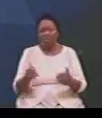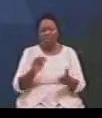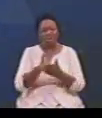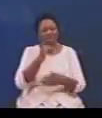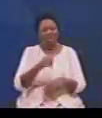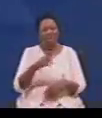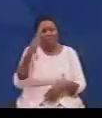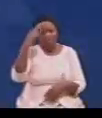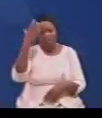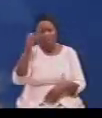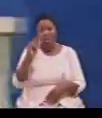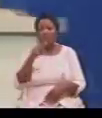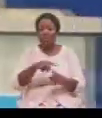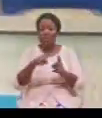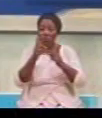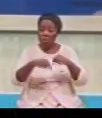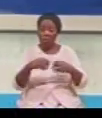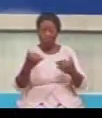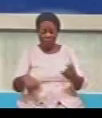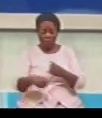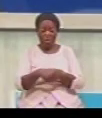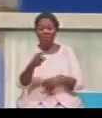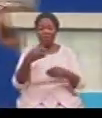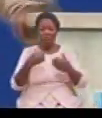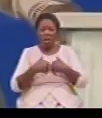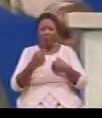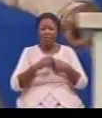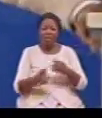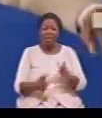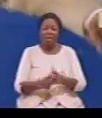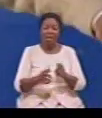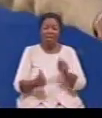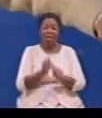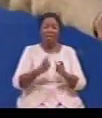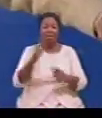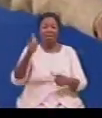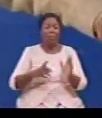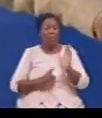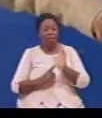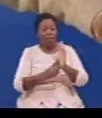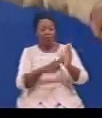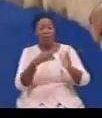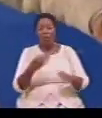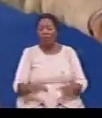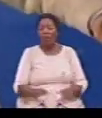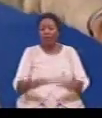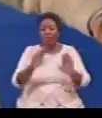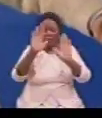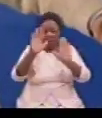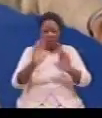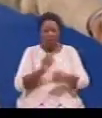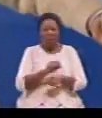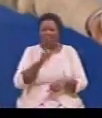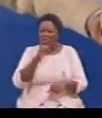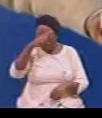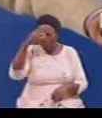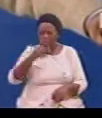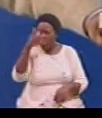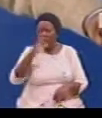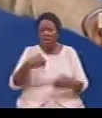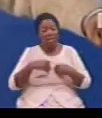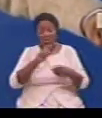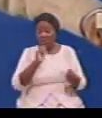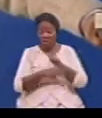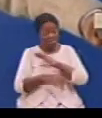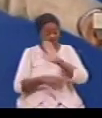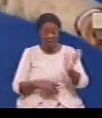why when you come today, you have a greater manifestation of miracles. Not because God has changed, not